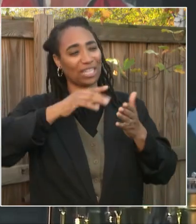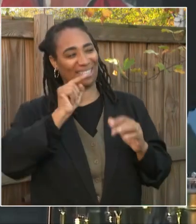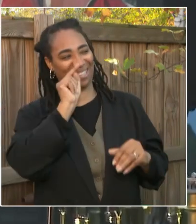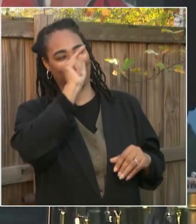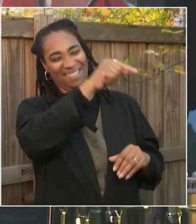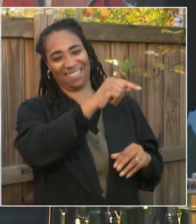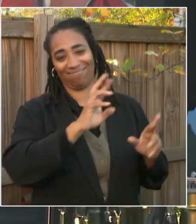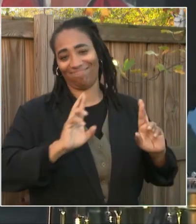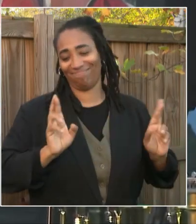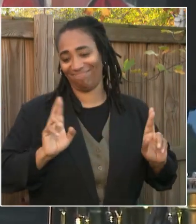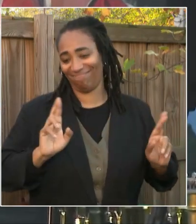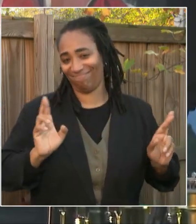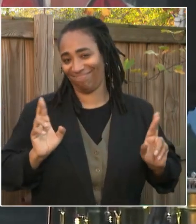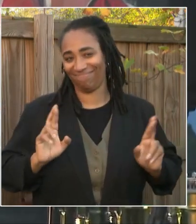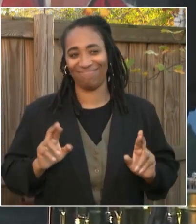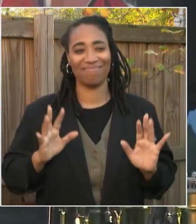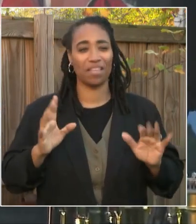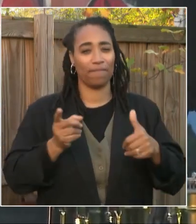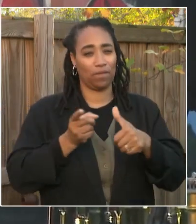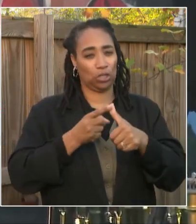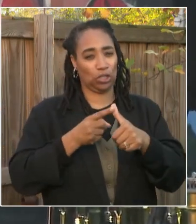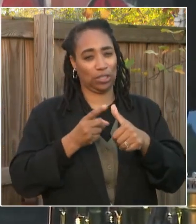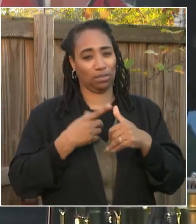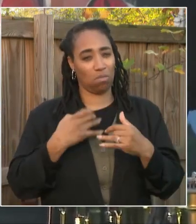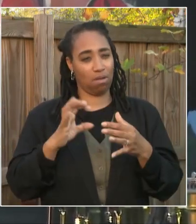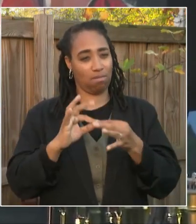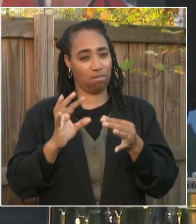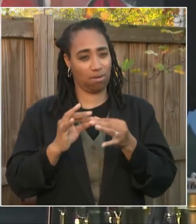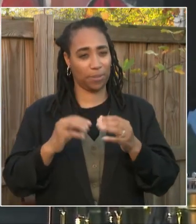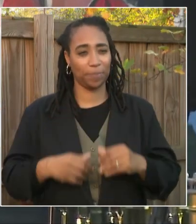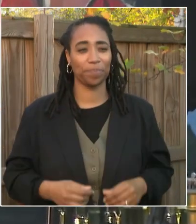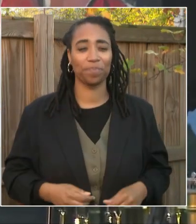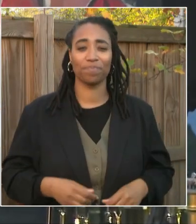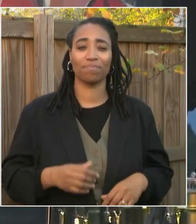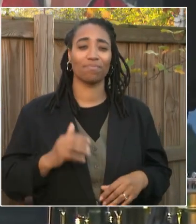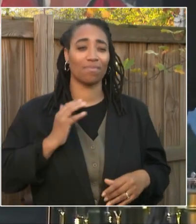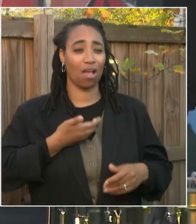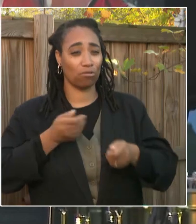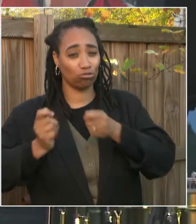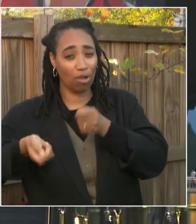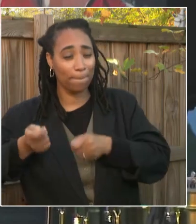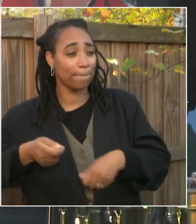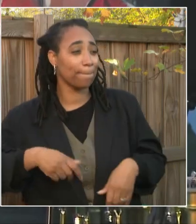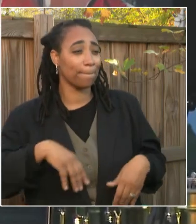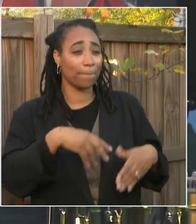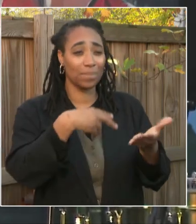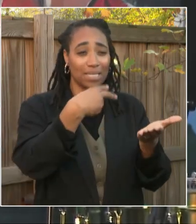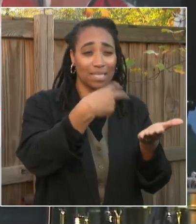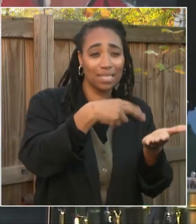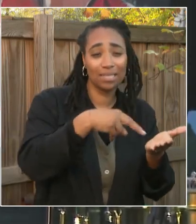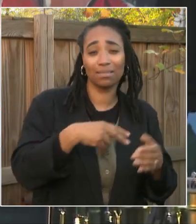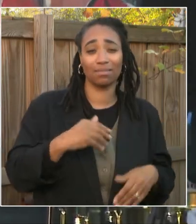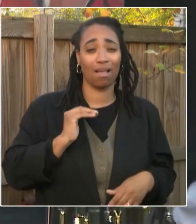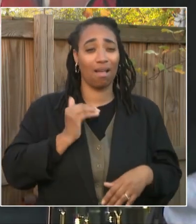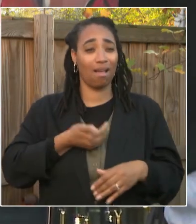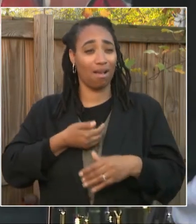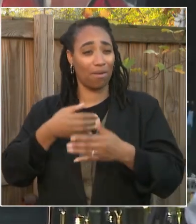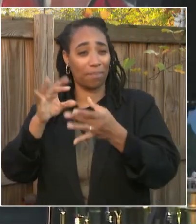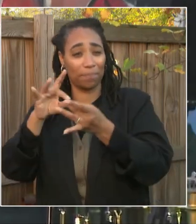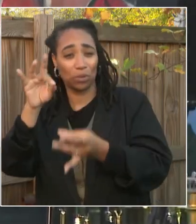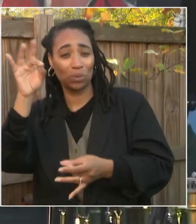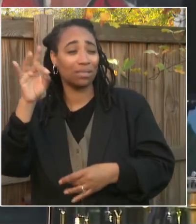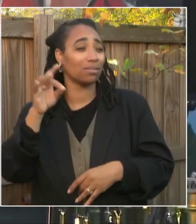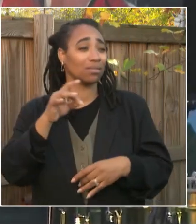things. Our drums, our dance, our spirituality, our music has been